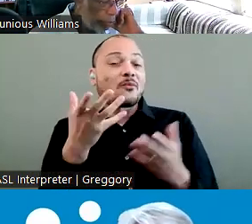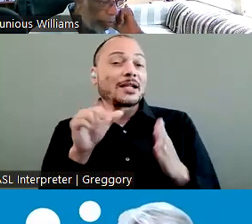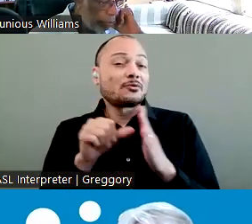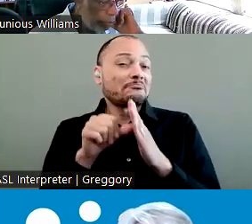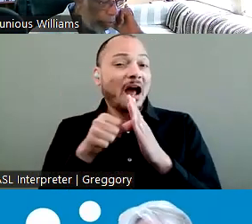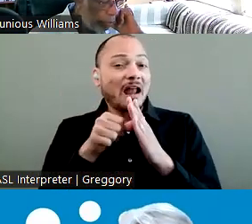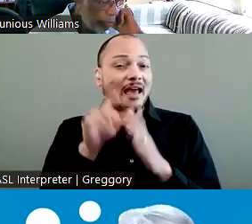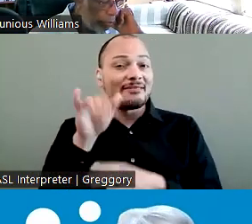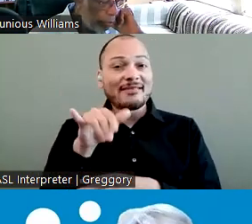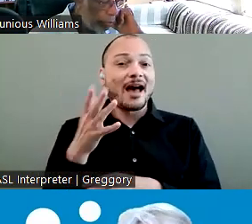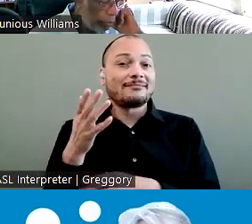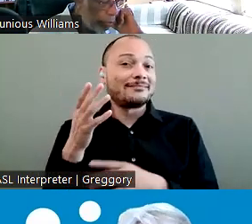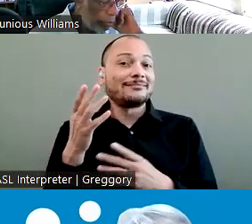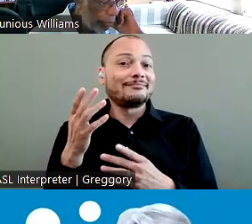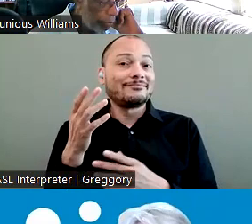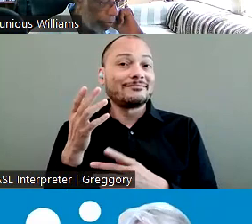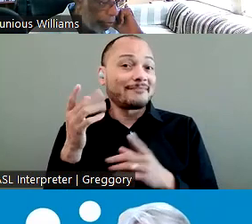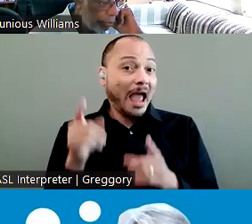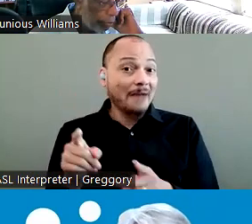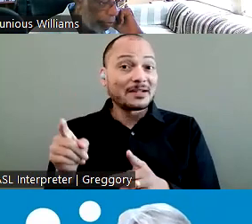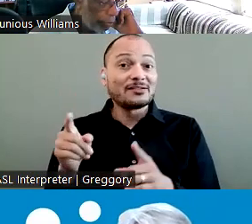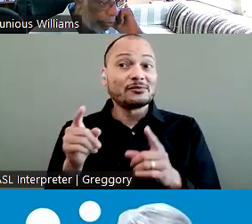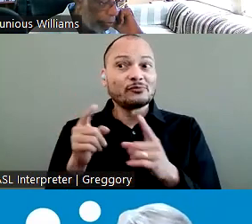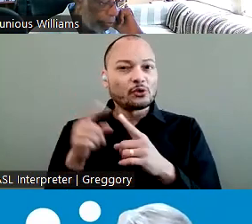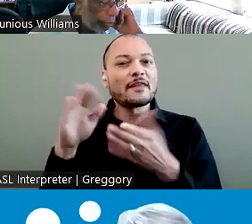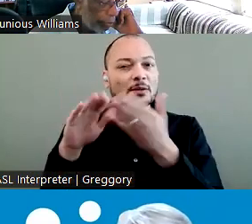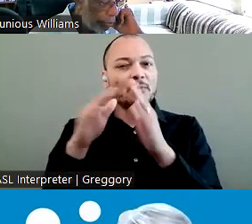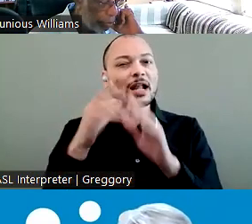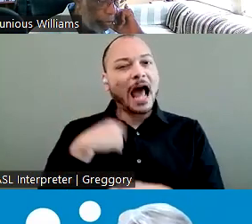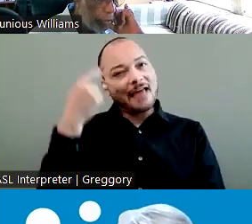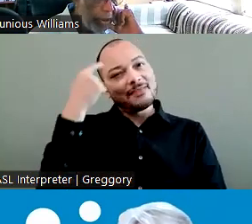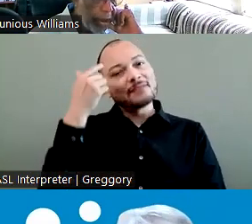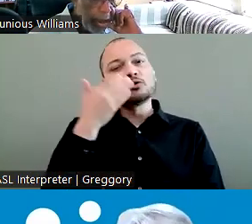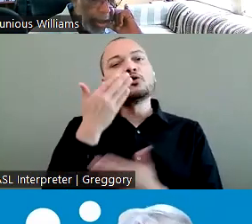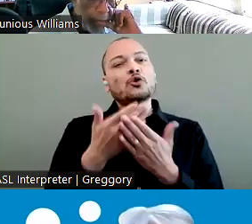stuff is happening with community, and I just think it's a great reminder.